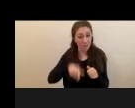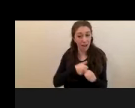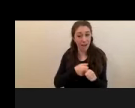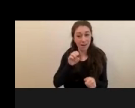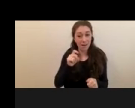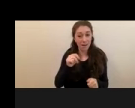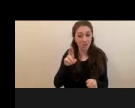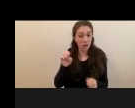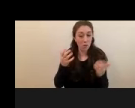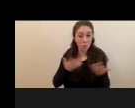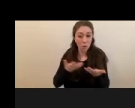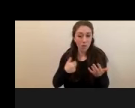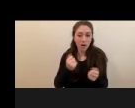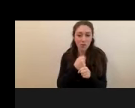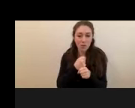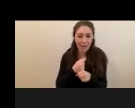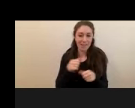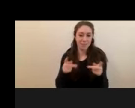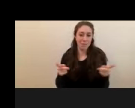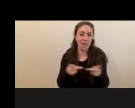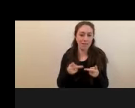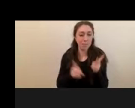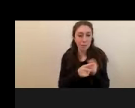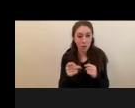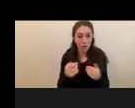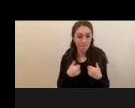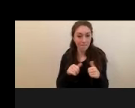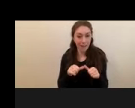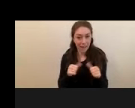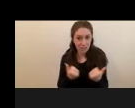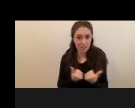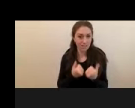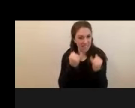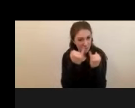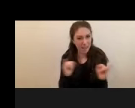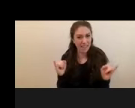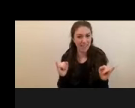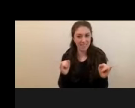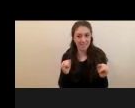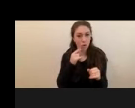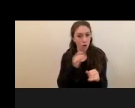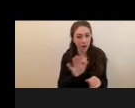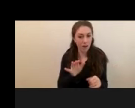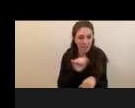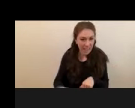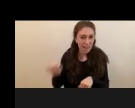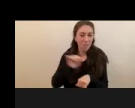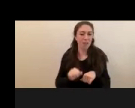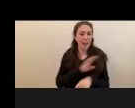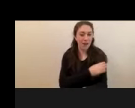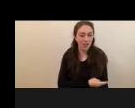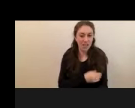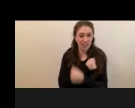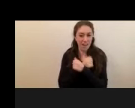that we're creating a space where people have agency over the labor and energy and love that they're putting into some